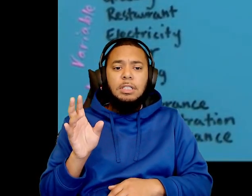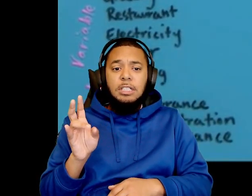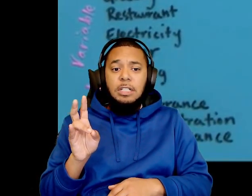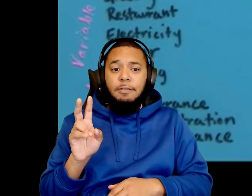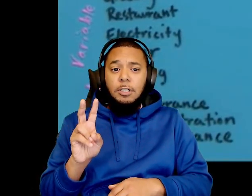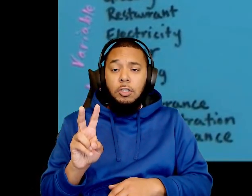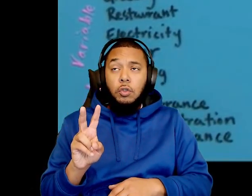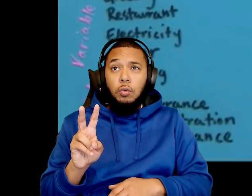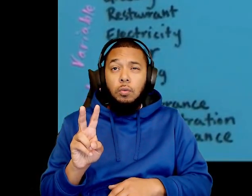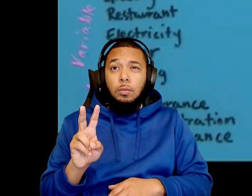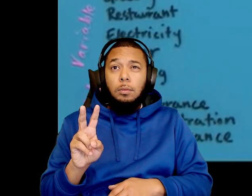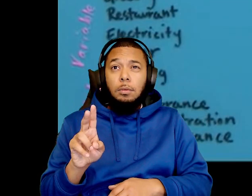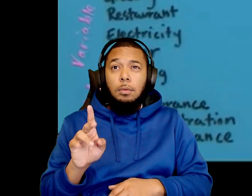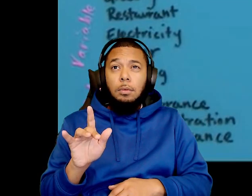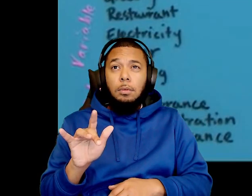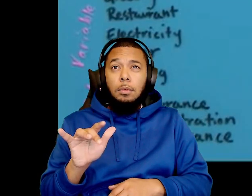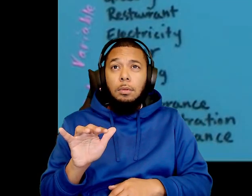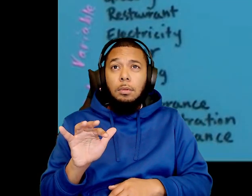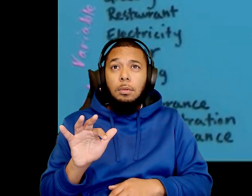72.